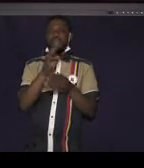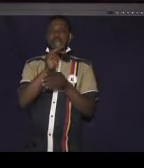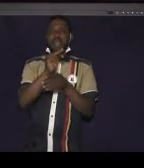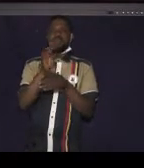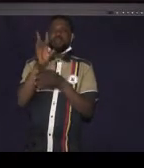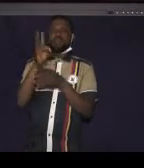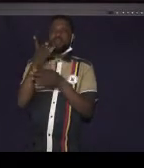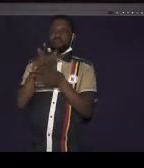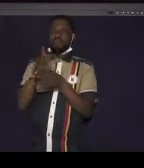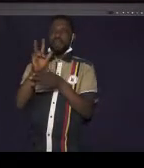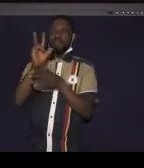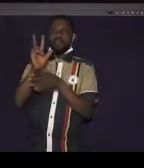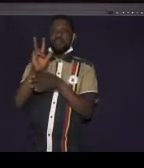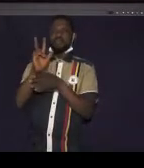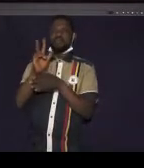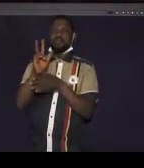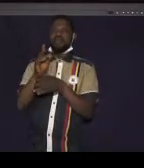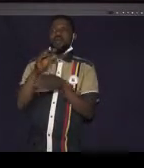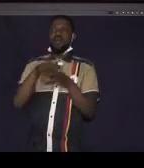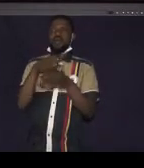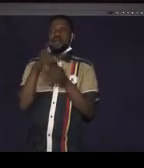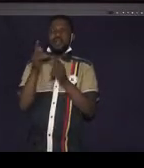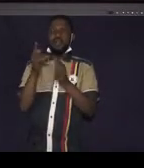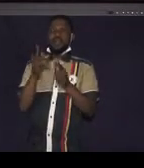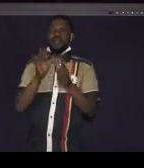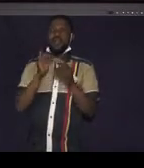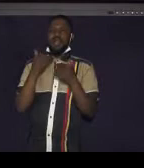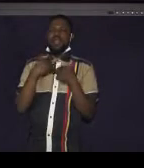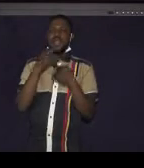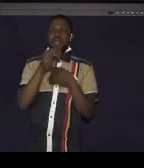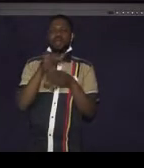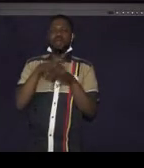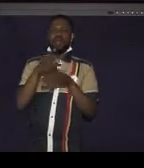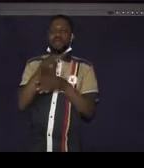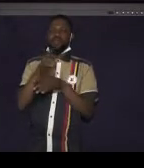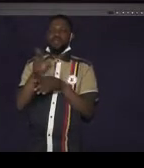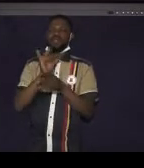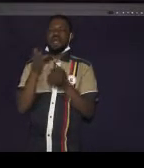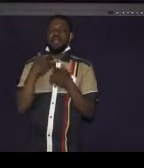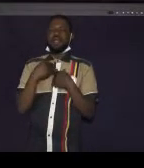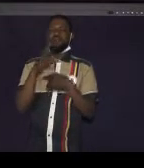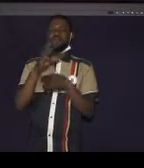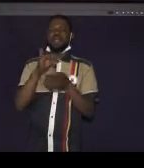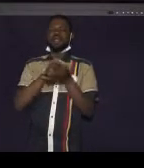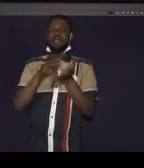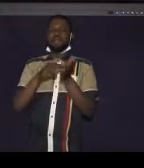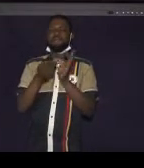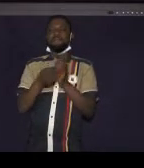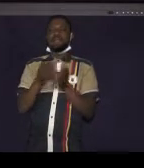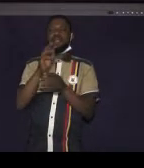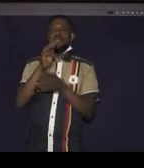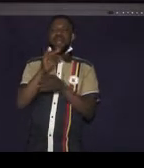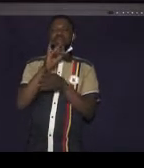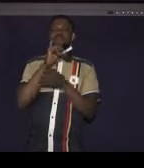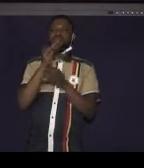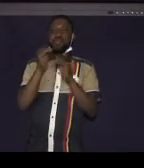goes there 3 times. So on the left I have m, on the right I have 3, and that means that m is equal to